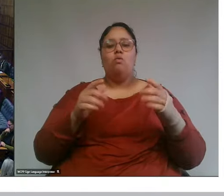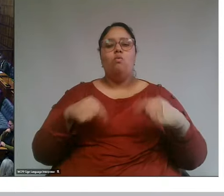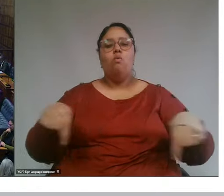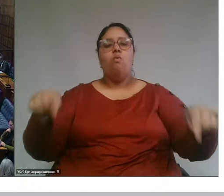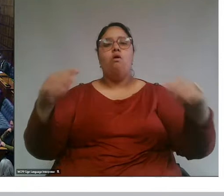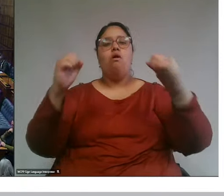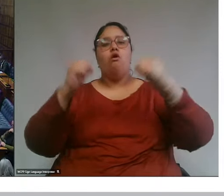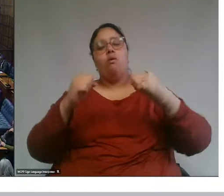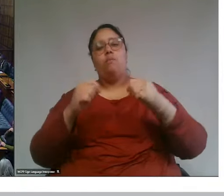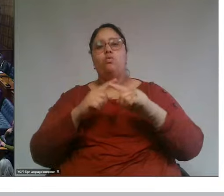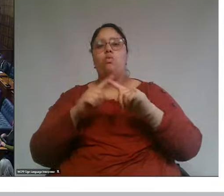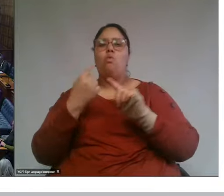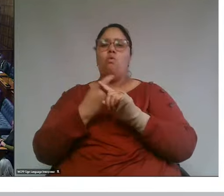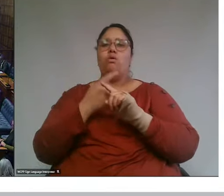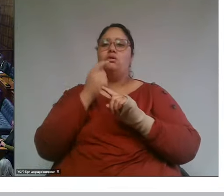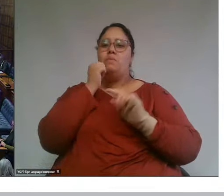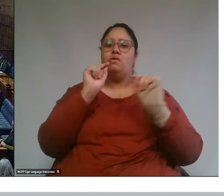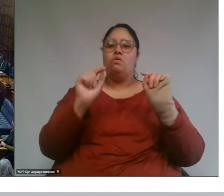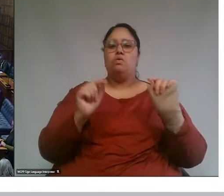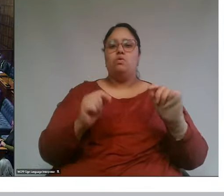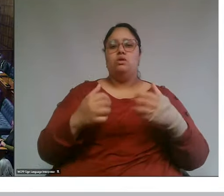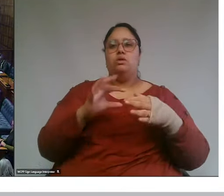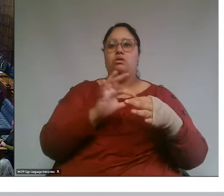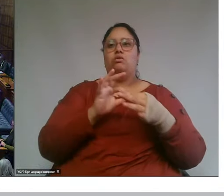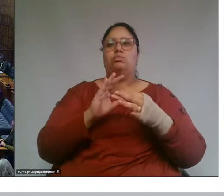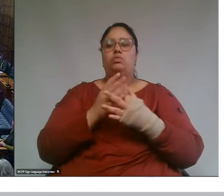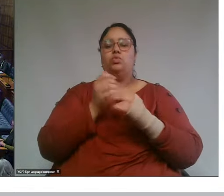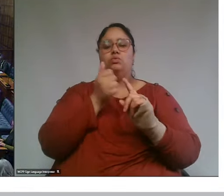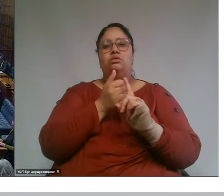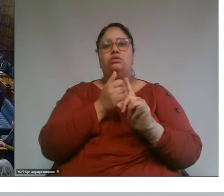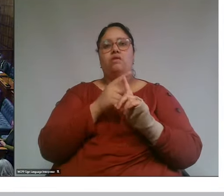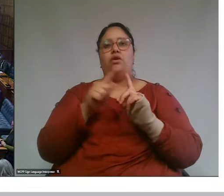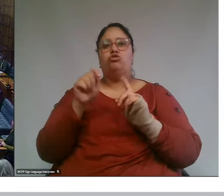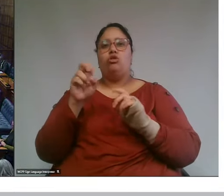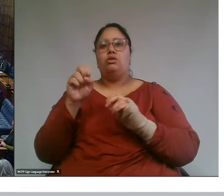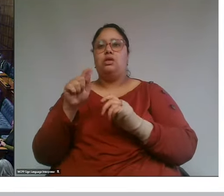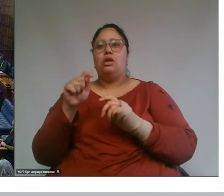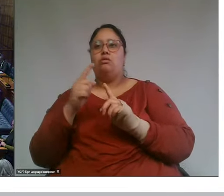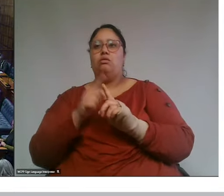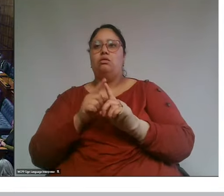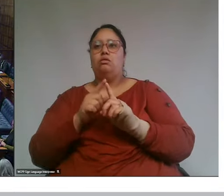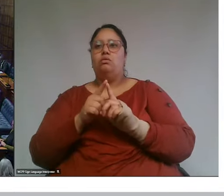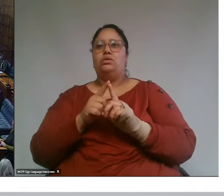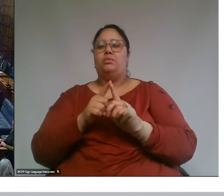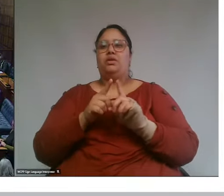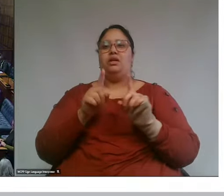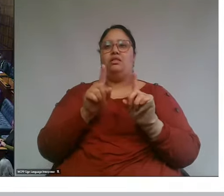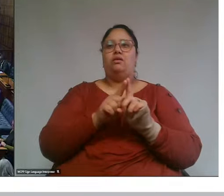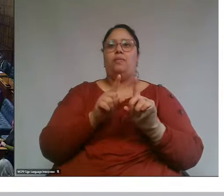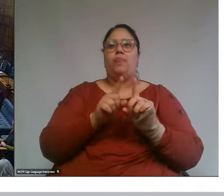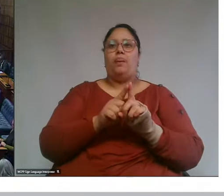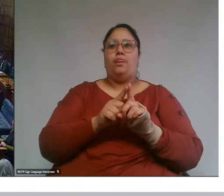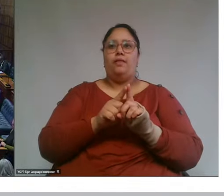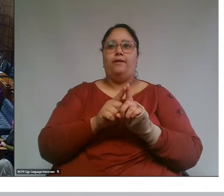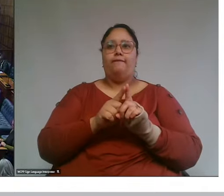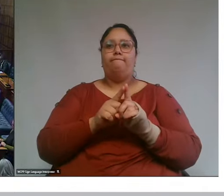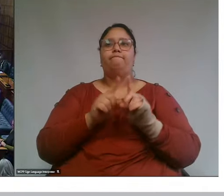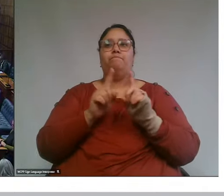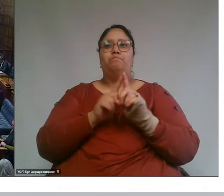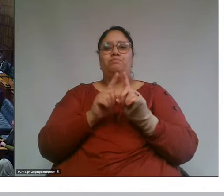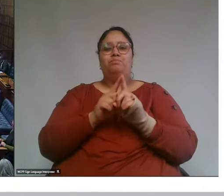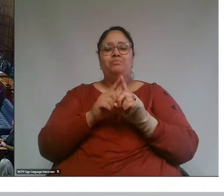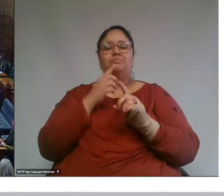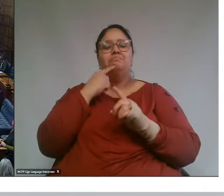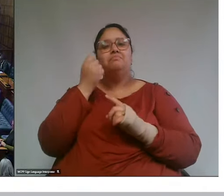gentleman's engagement between yourselves and and and and and transnet obviously for obvious reasons so I'm trying to understand